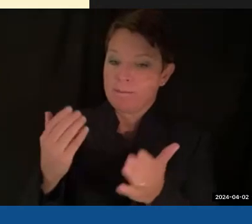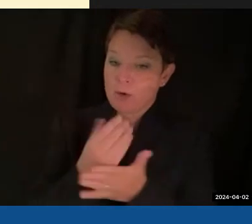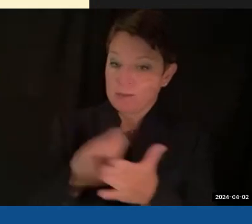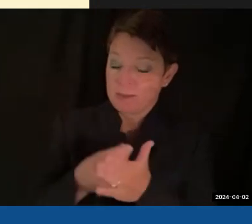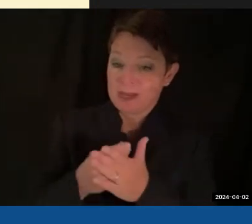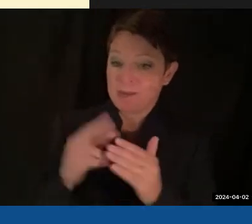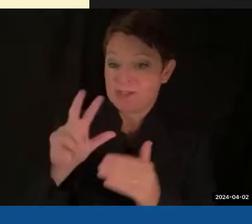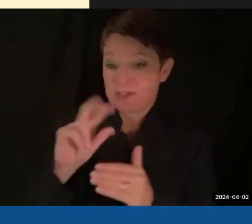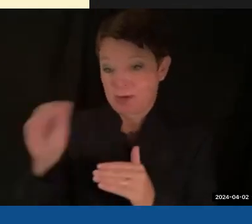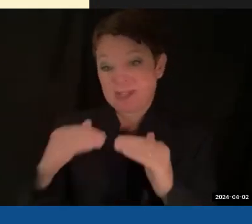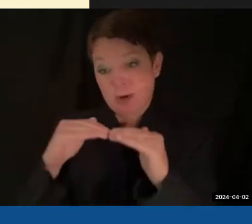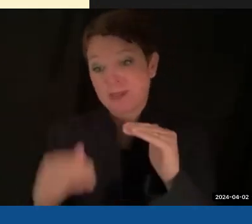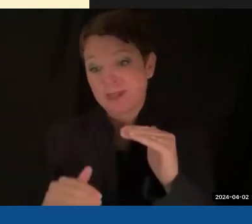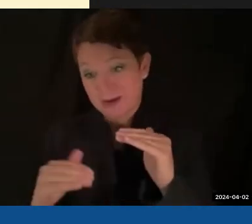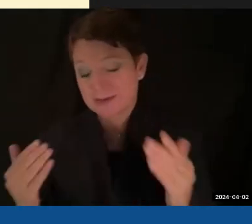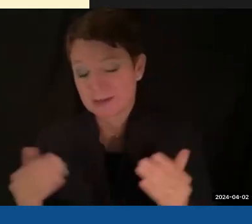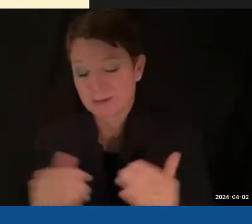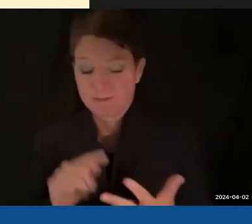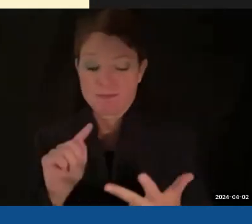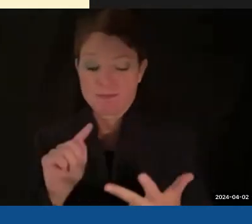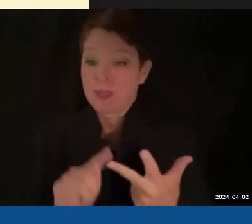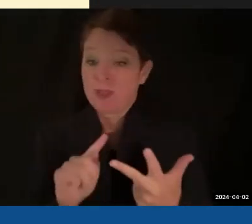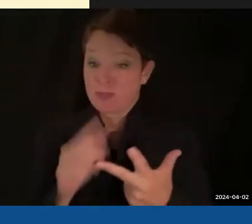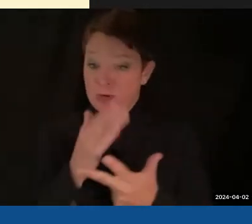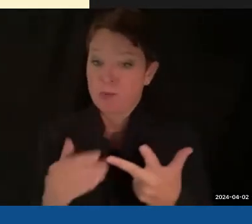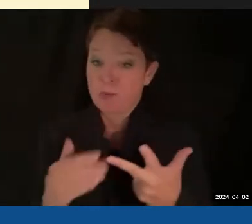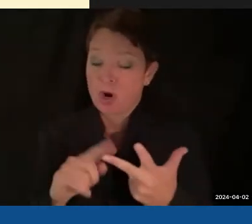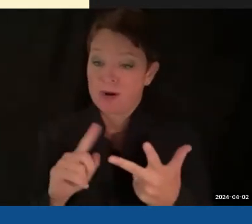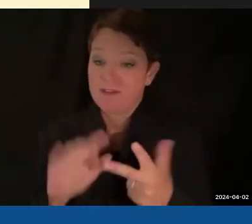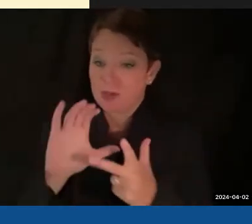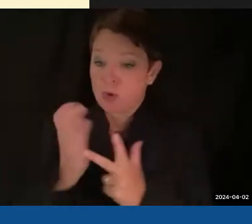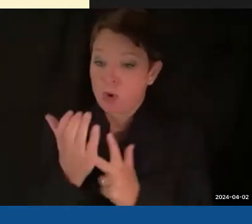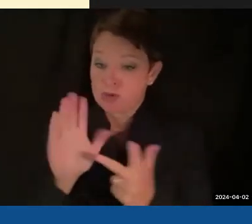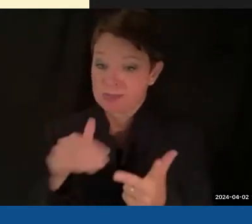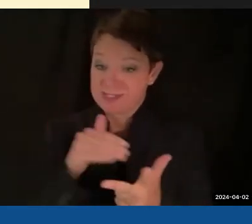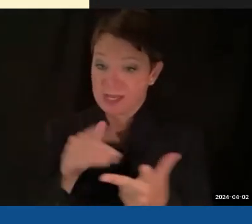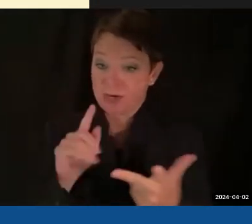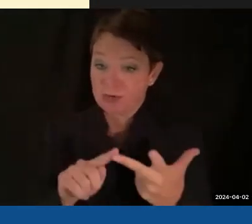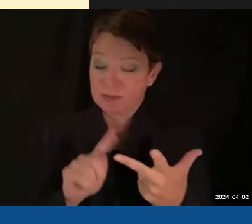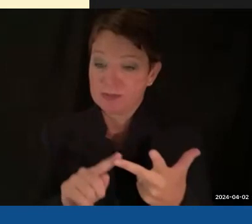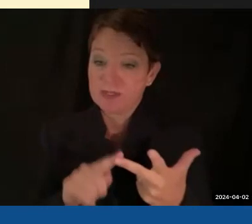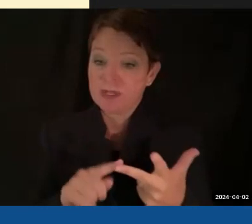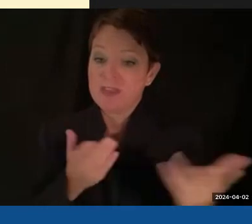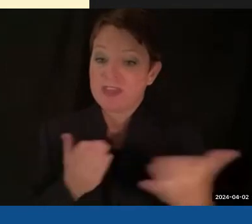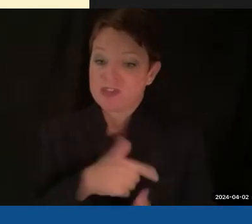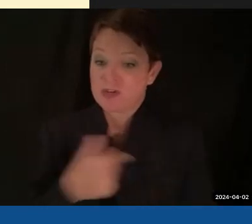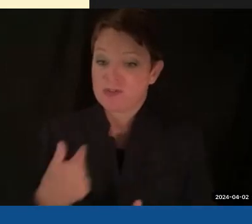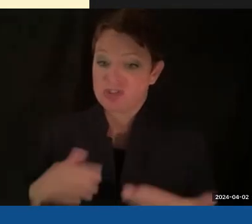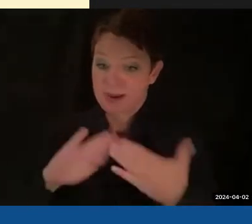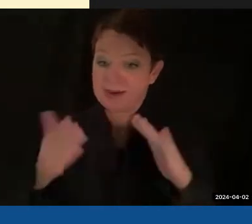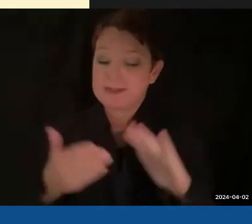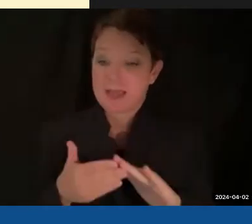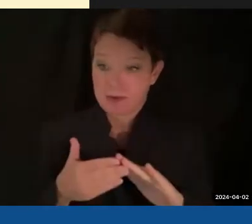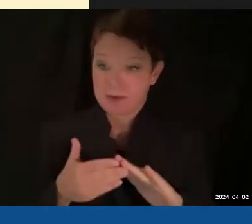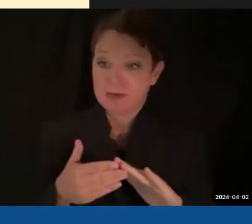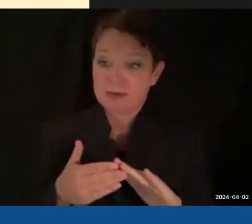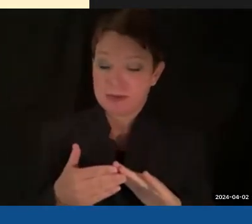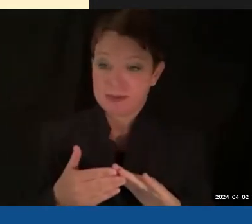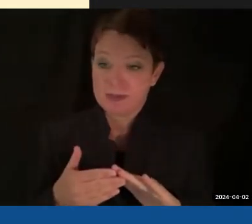less. And the third piece about the cultural center that serves Chinatown is